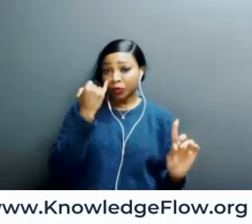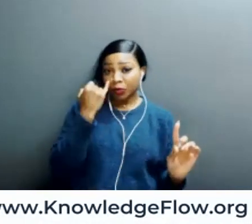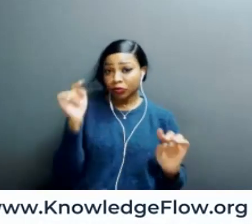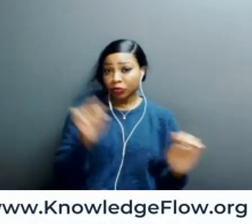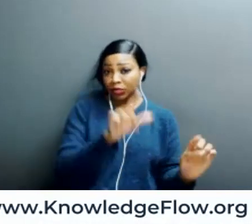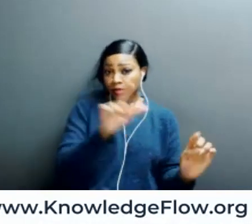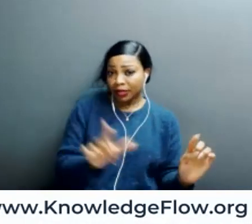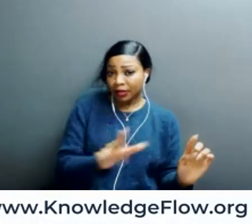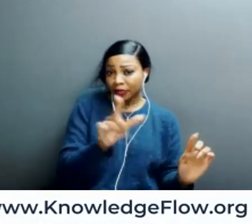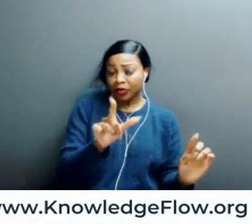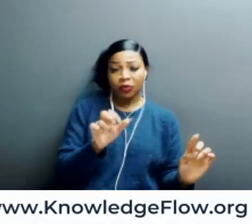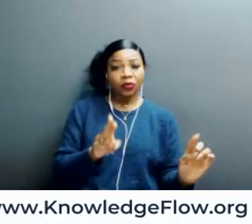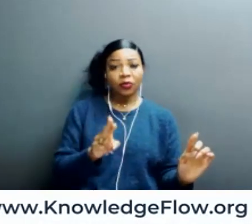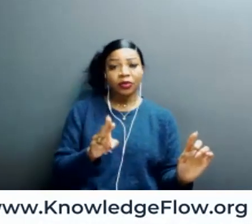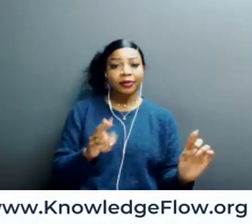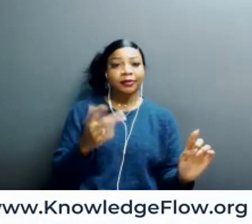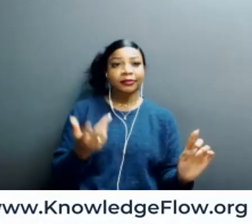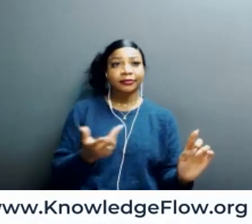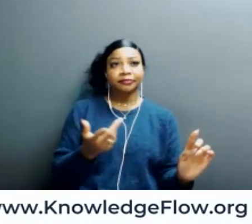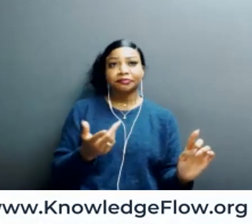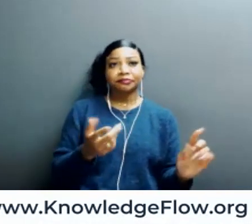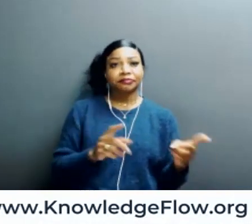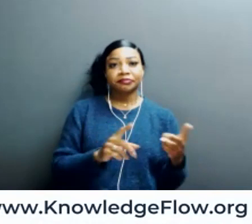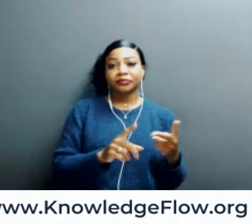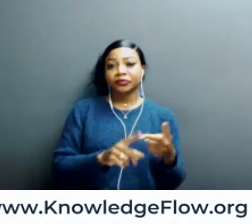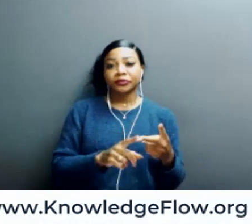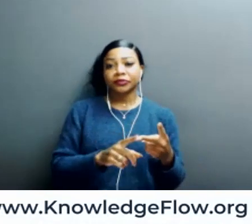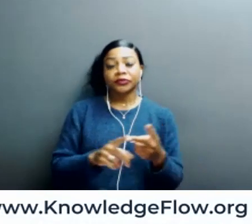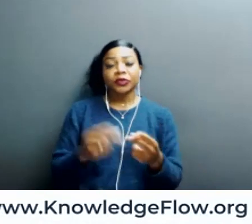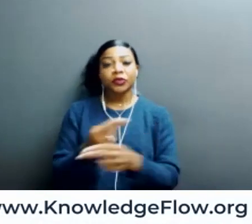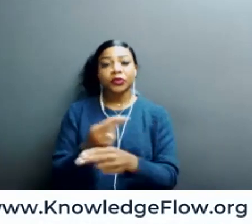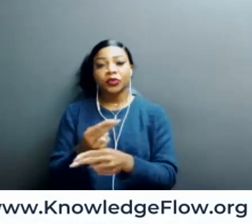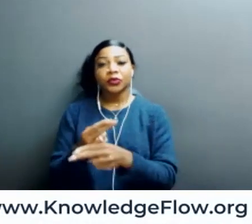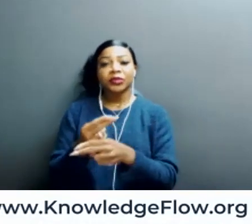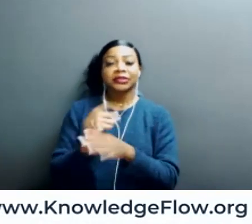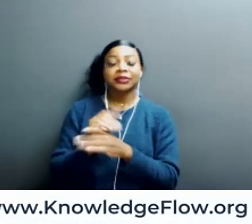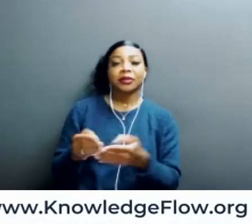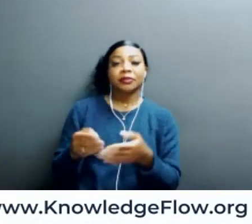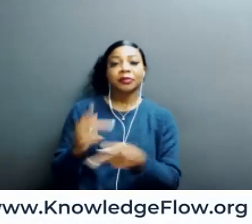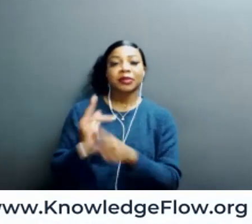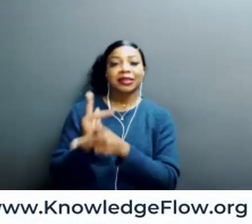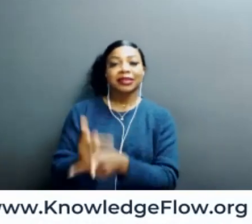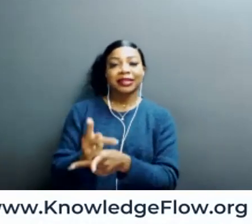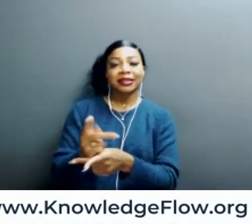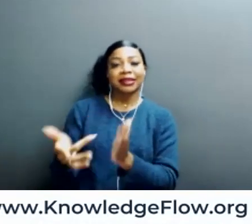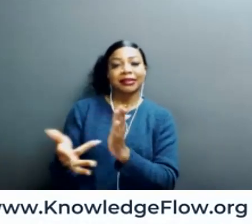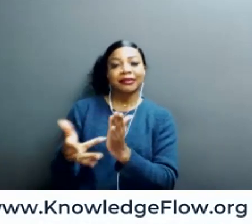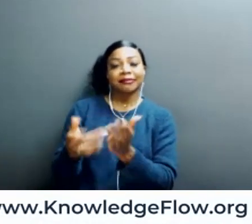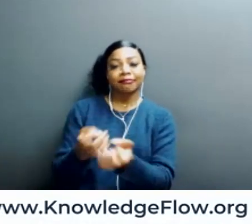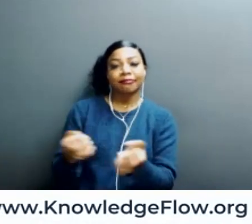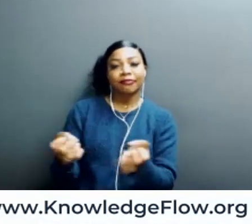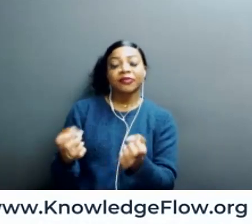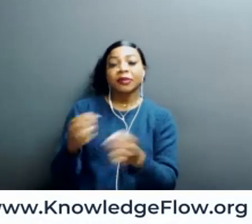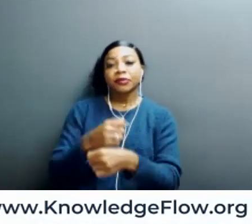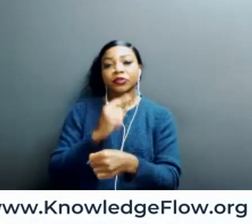using like I think as Deborah kind of mentioned or you're using a public sort of Blended device again they have to be really cognizant of making sure you